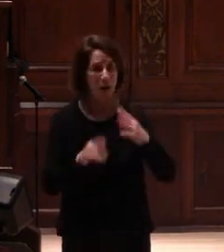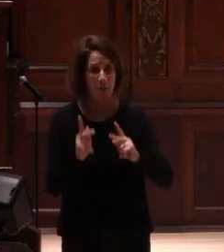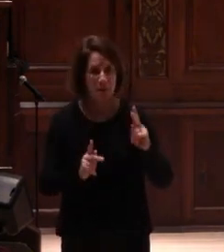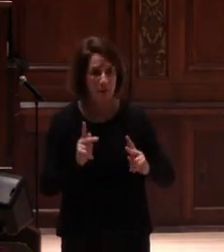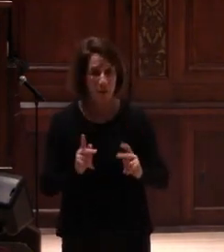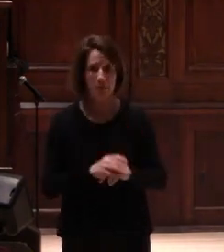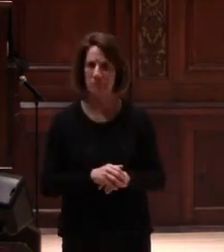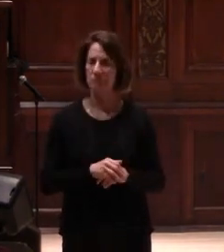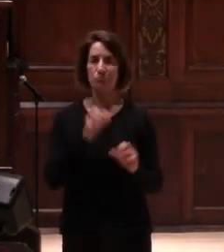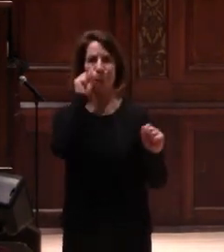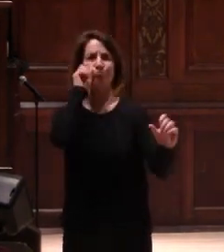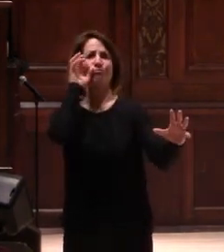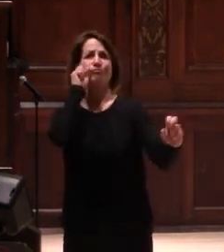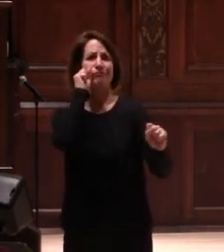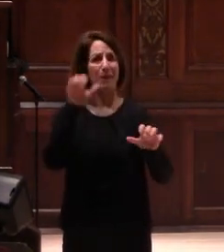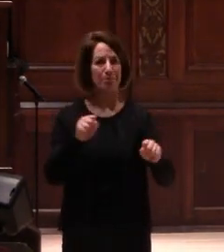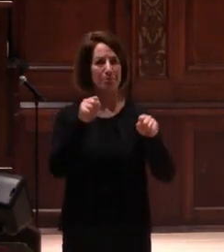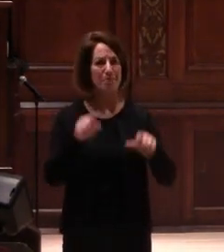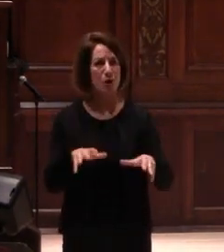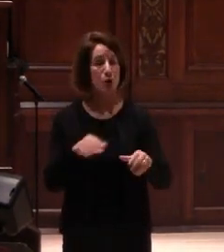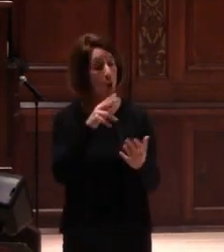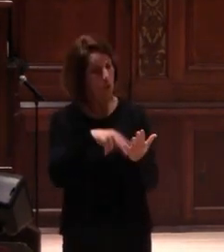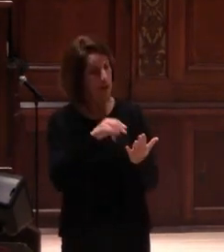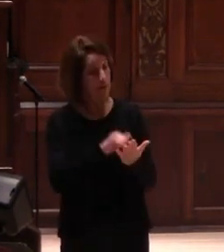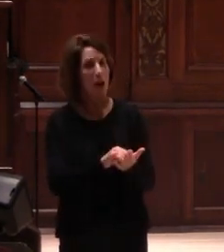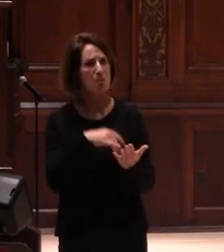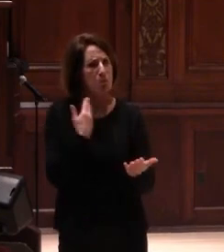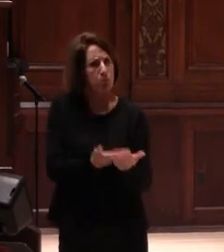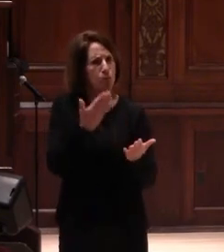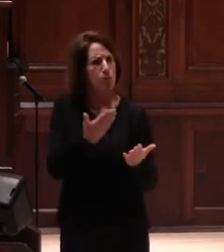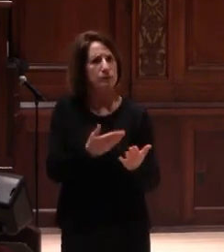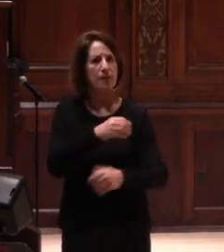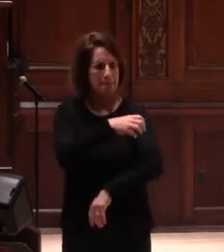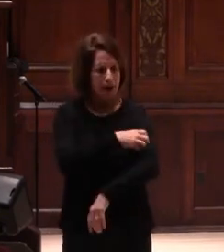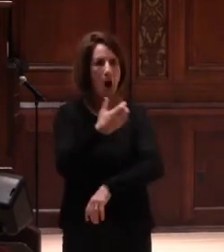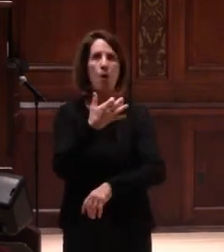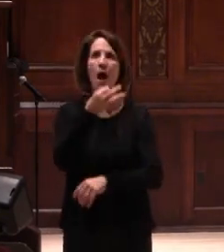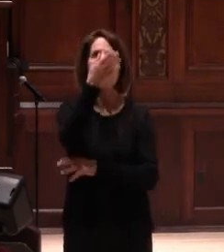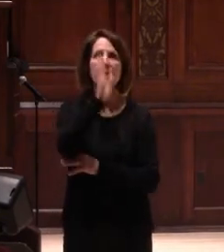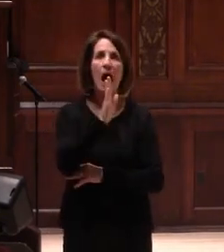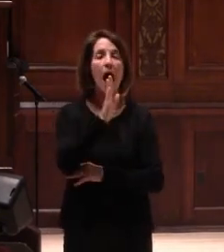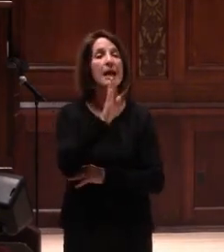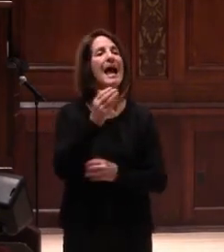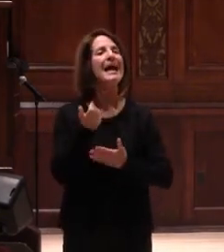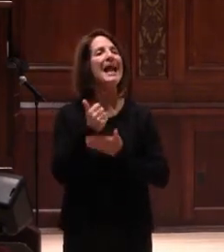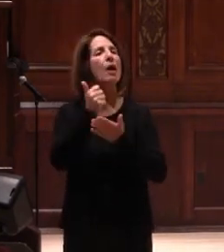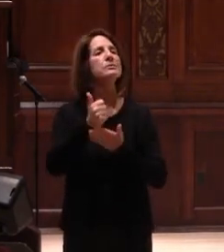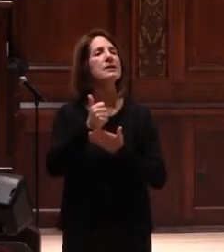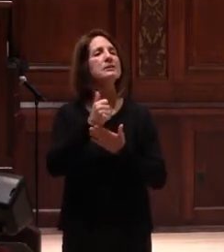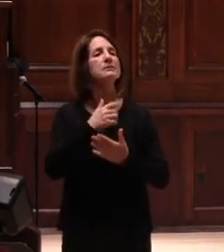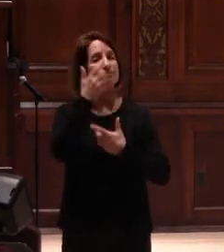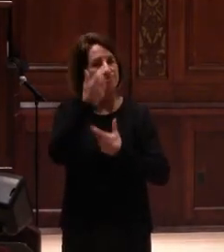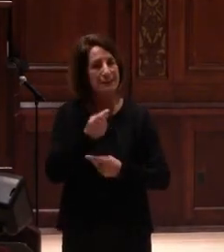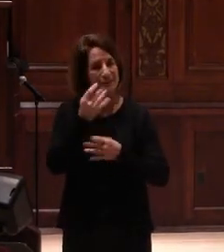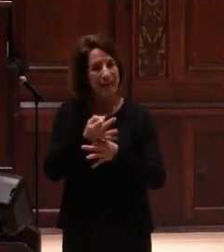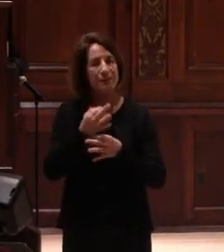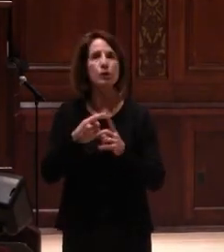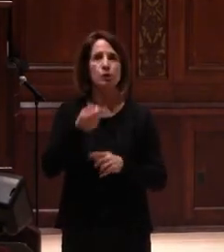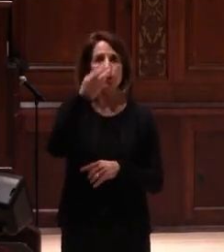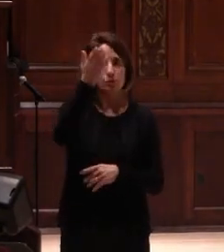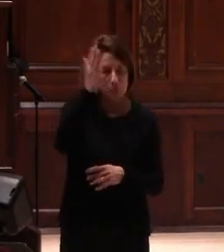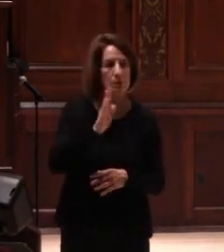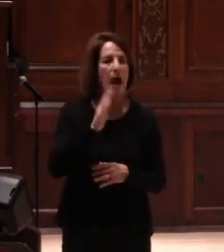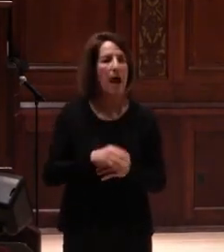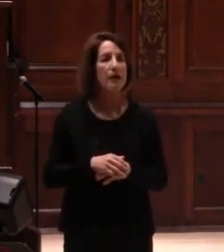incredible miracle. Reading this proves to us the power of God, and it helps us instill our faith in him. We read these things and we